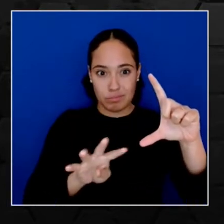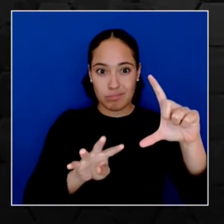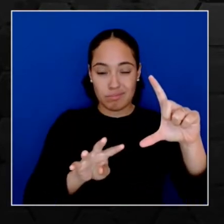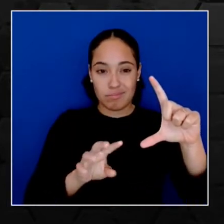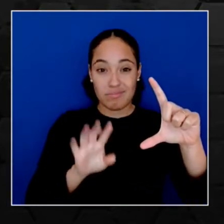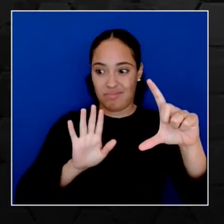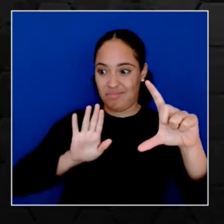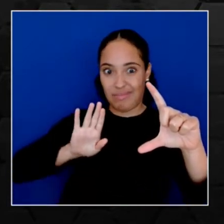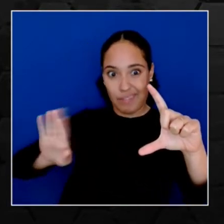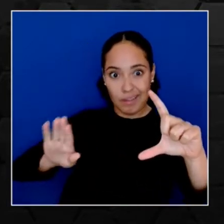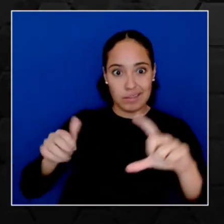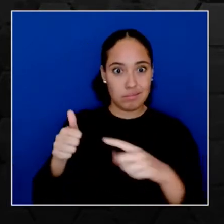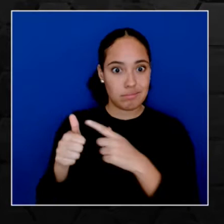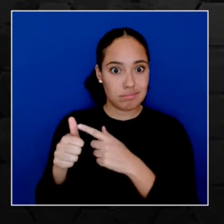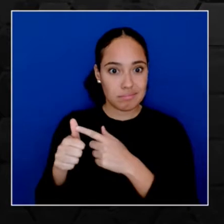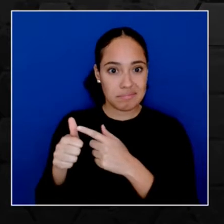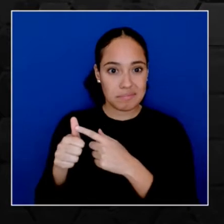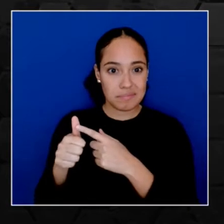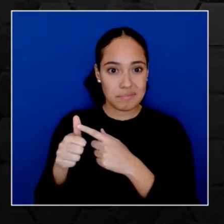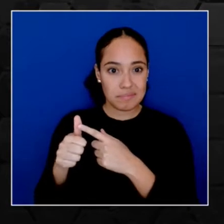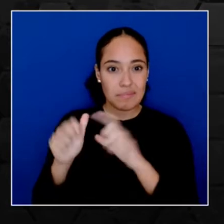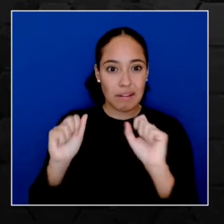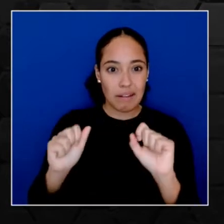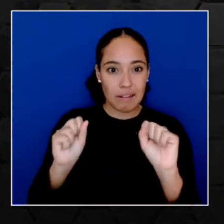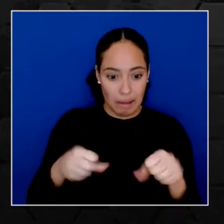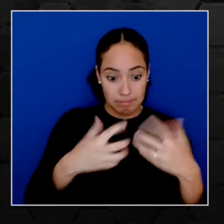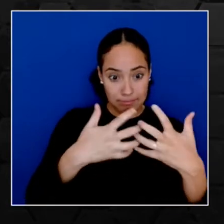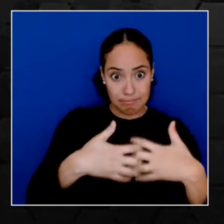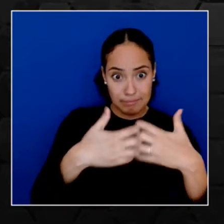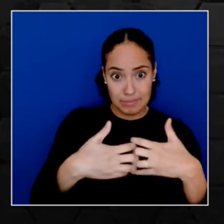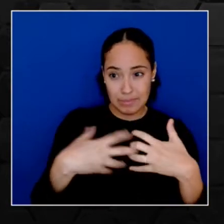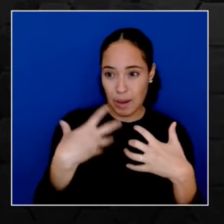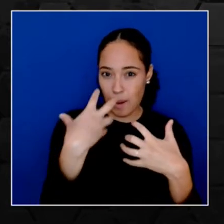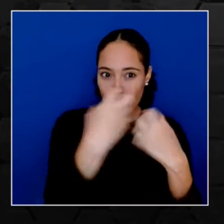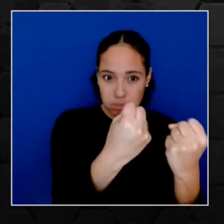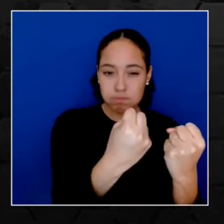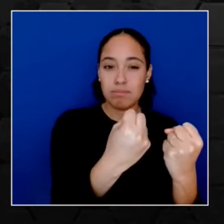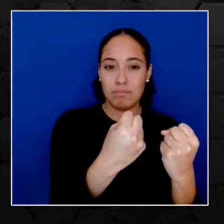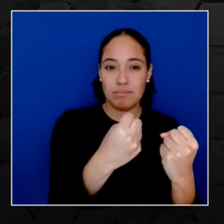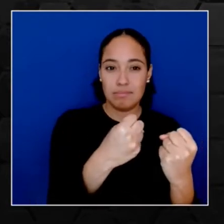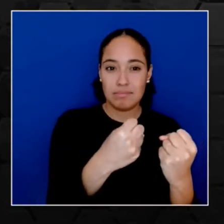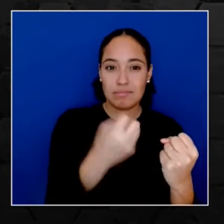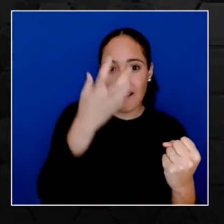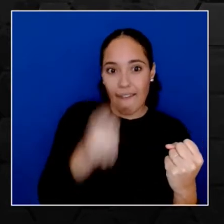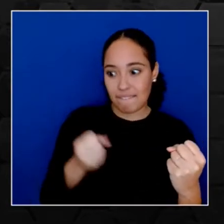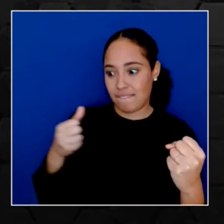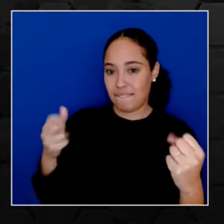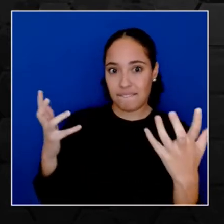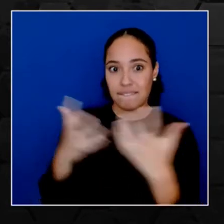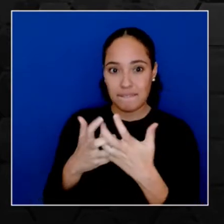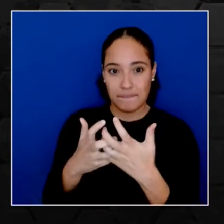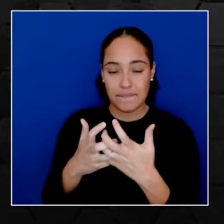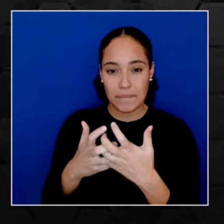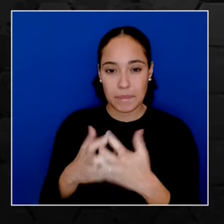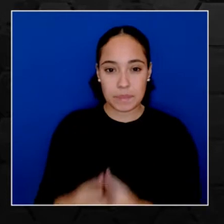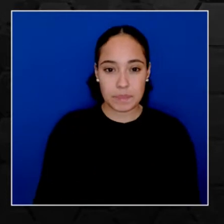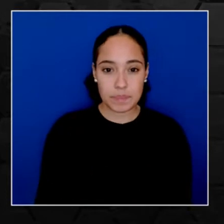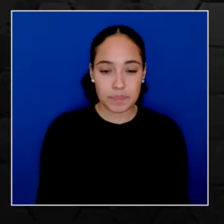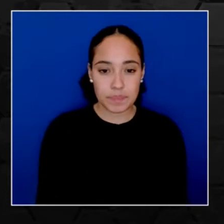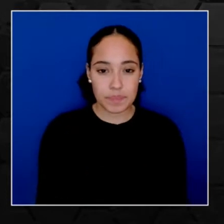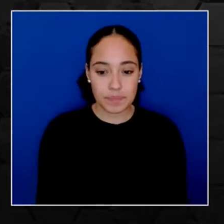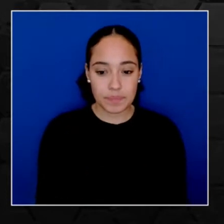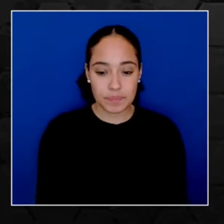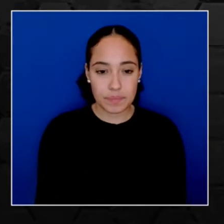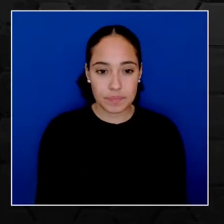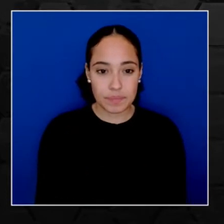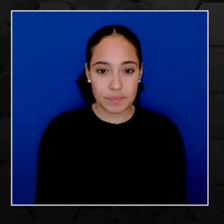follows. The role AI plays in here is the encryption of this binary code so as to devoid any option of data